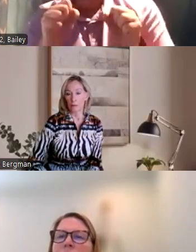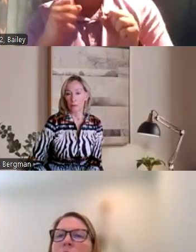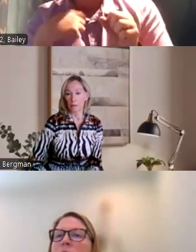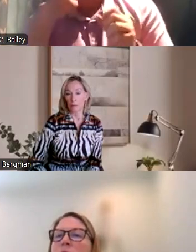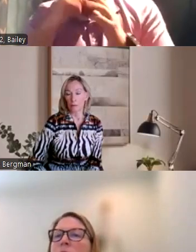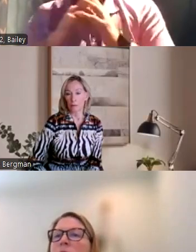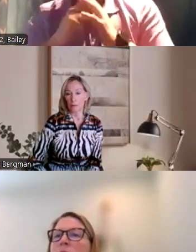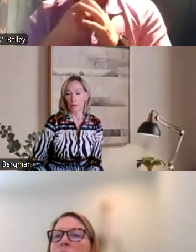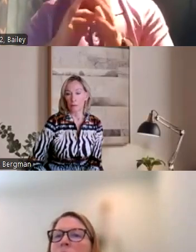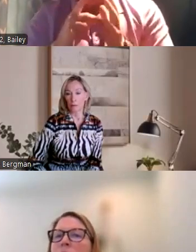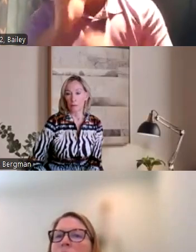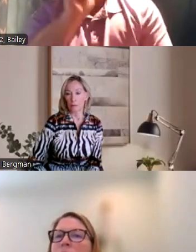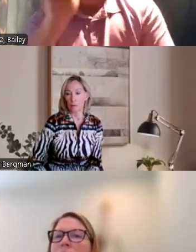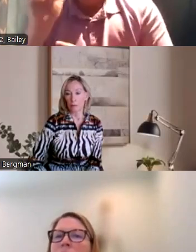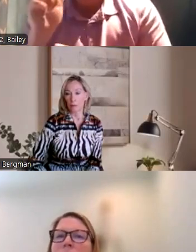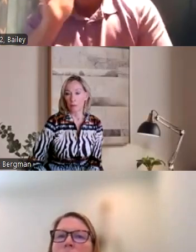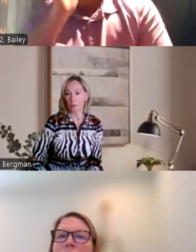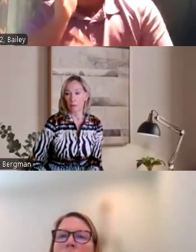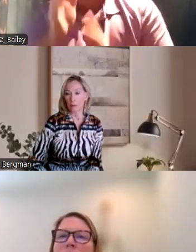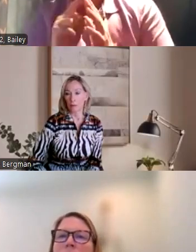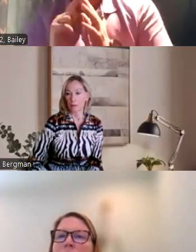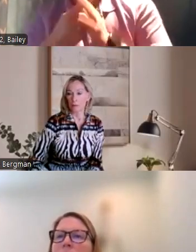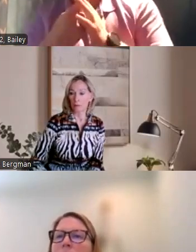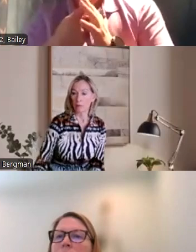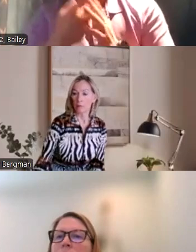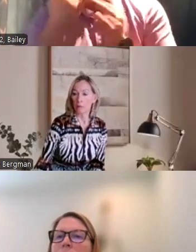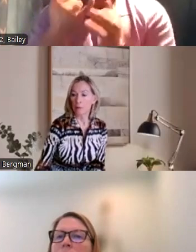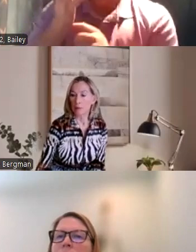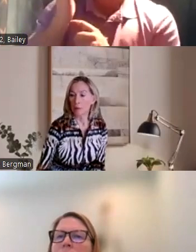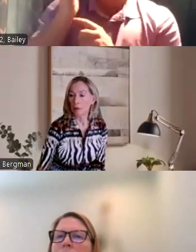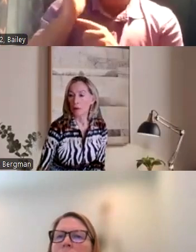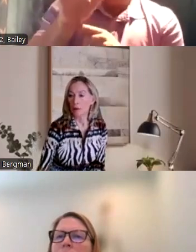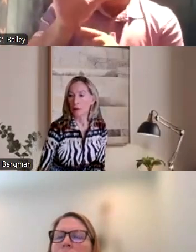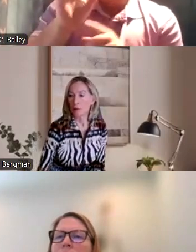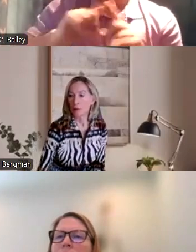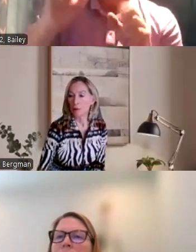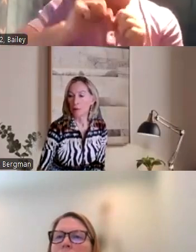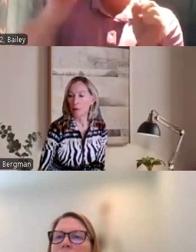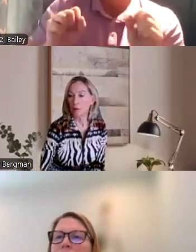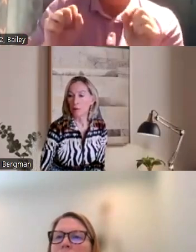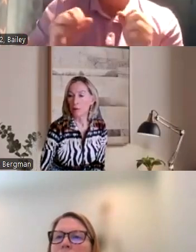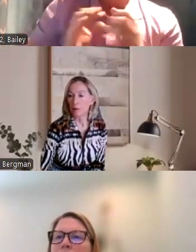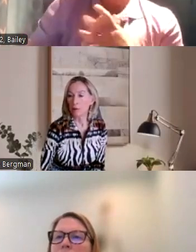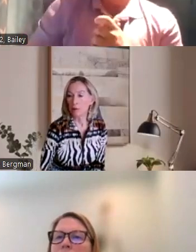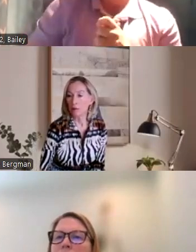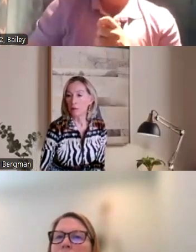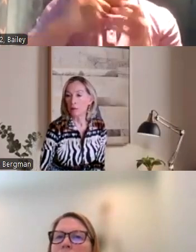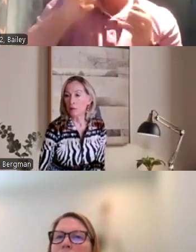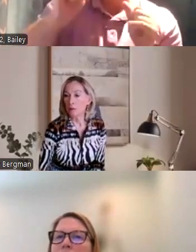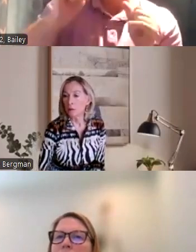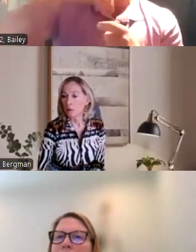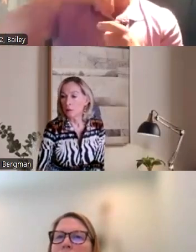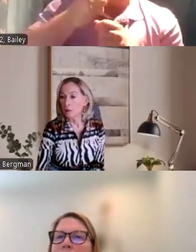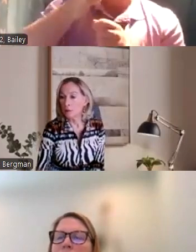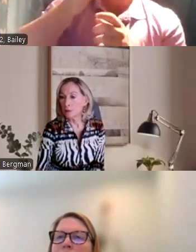initially the AAAs are really going to be the hubs, and right now they're on 5 different systems. So we are going to try to get them all on one